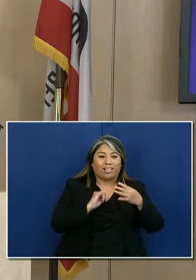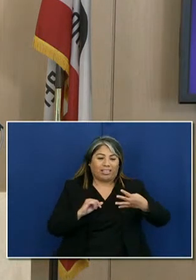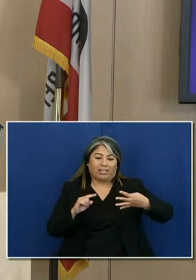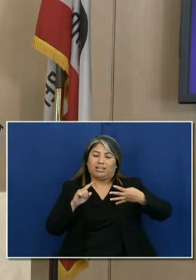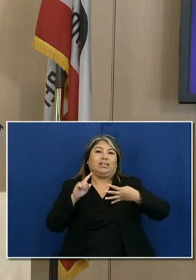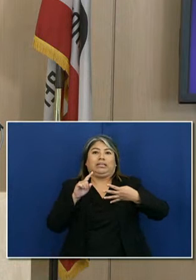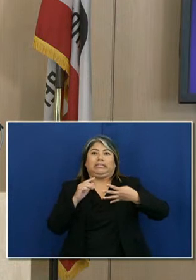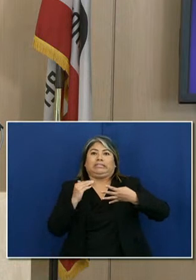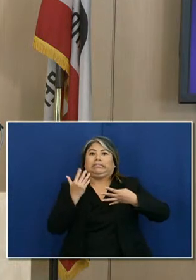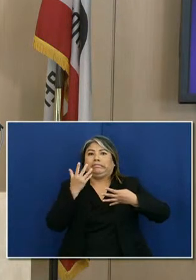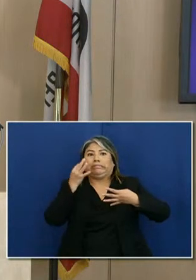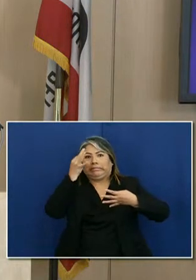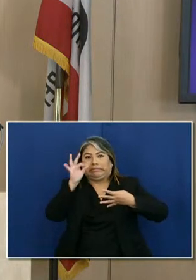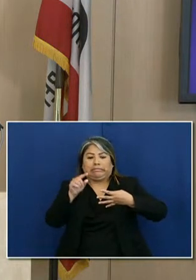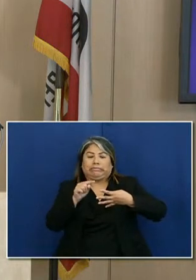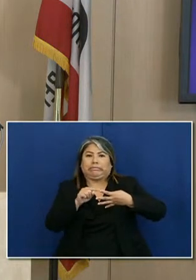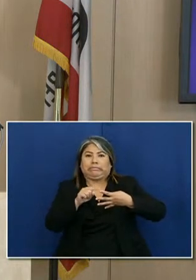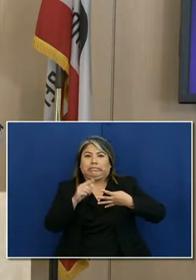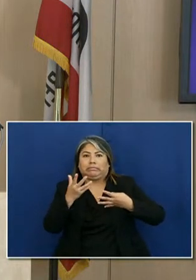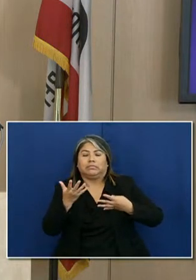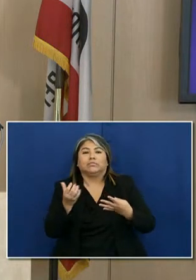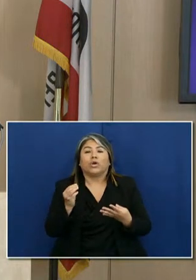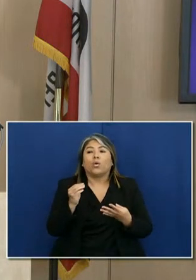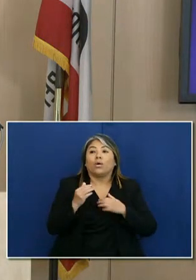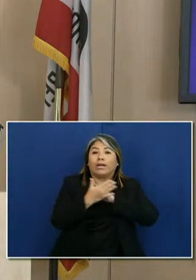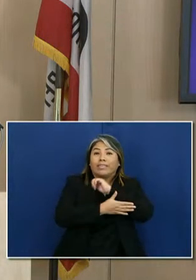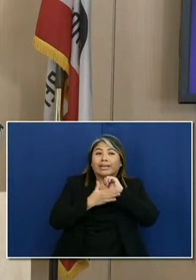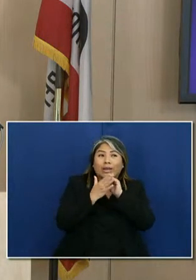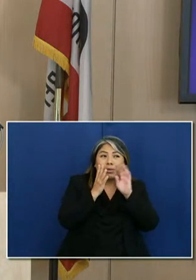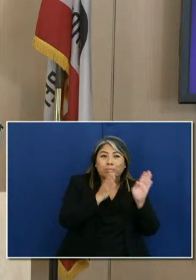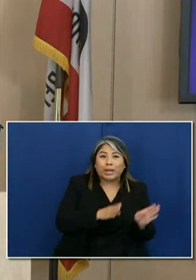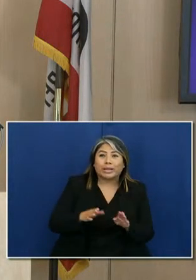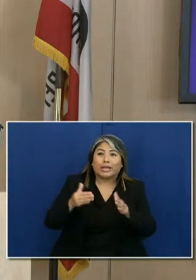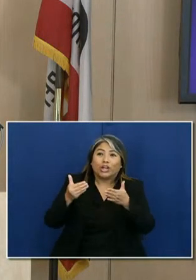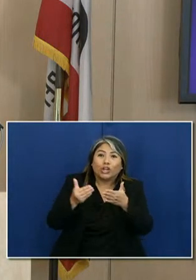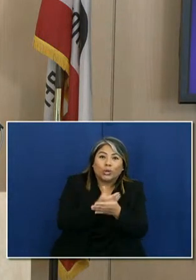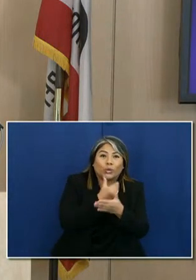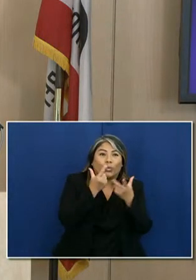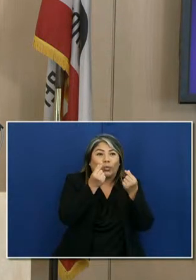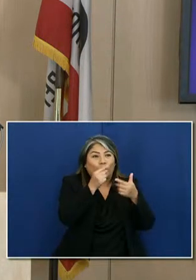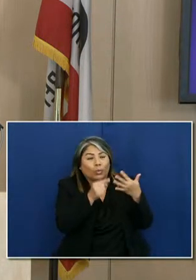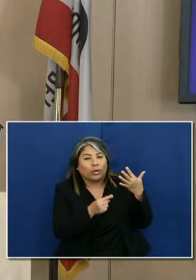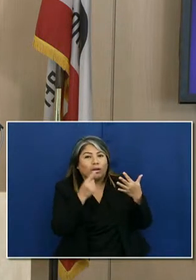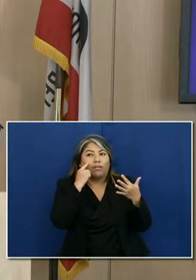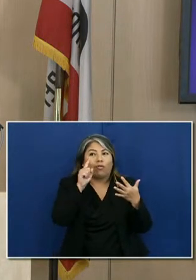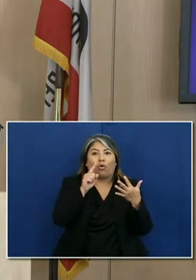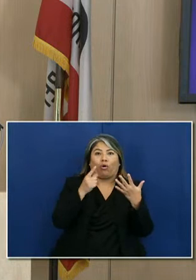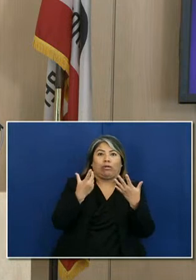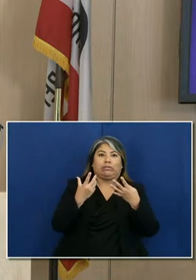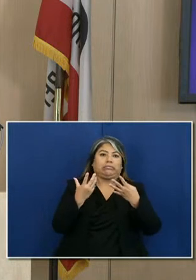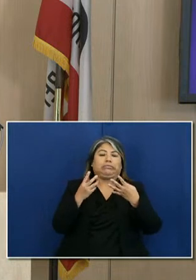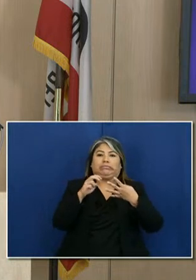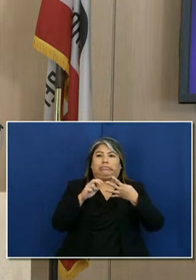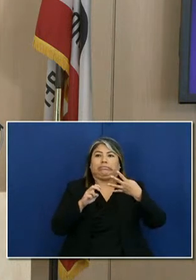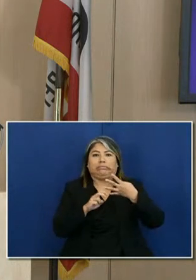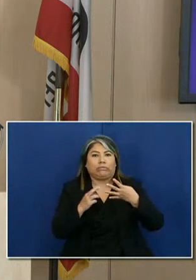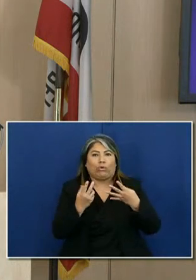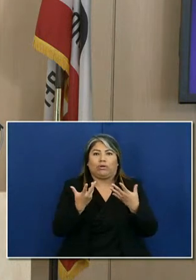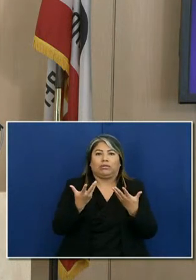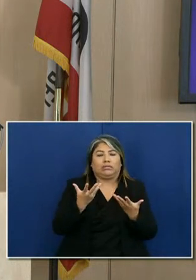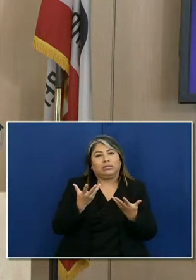tier. Is the county planning any new tactics to address the rise that you're all seeing? Well, I